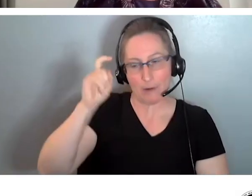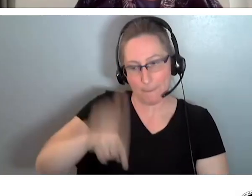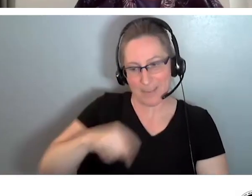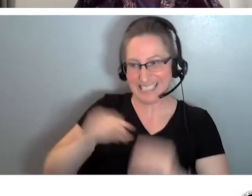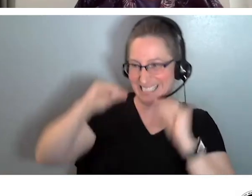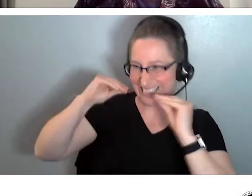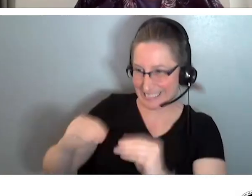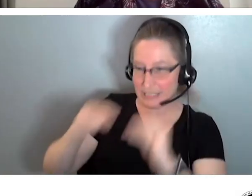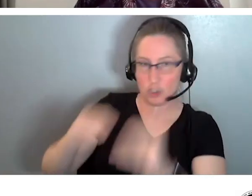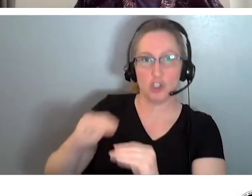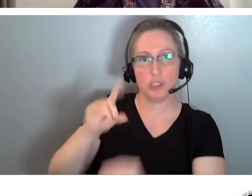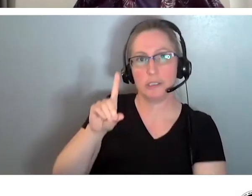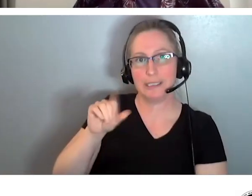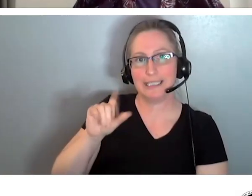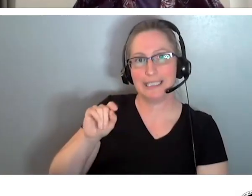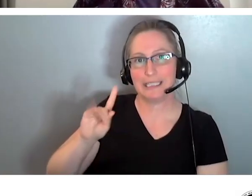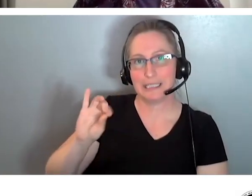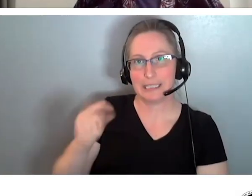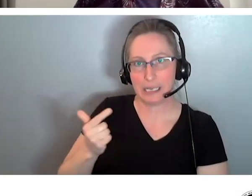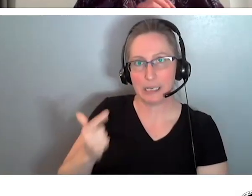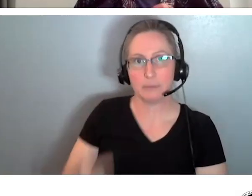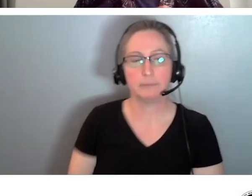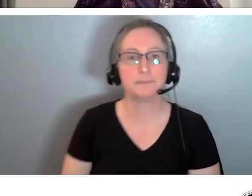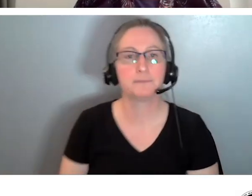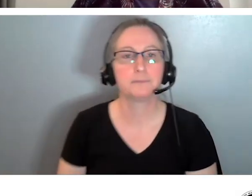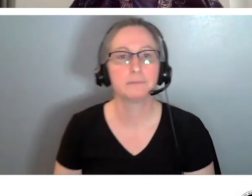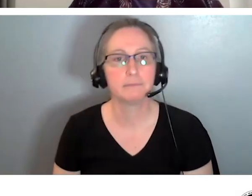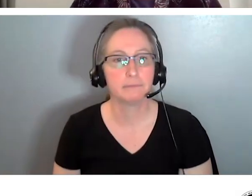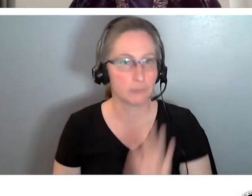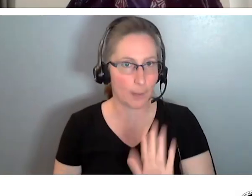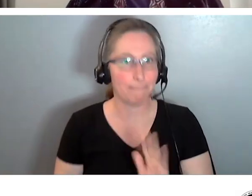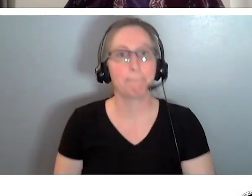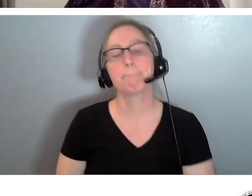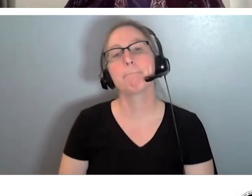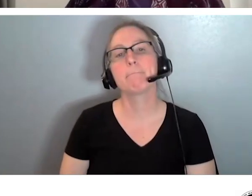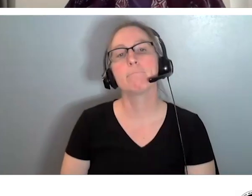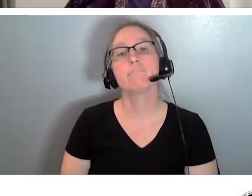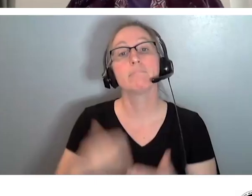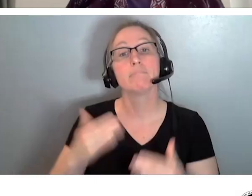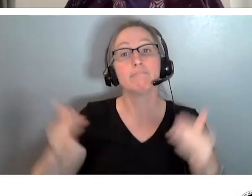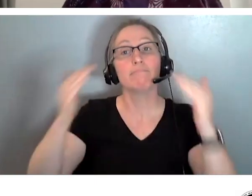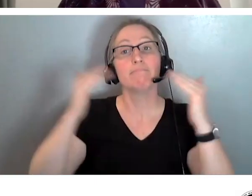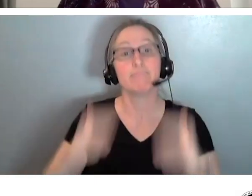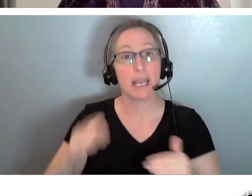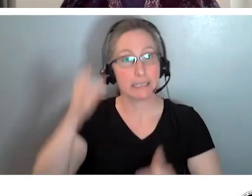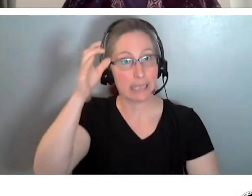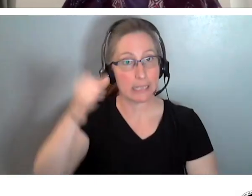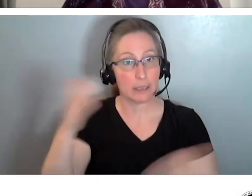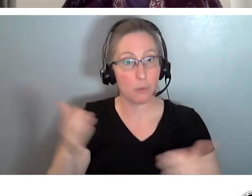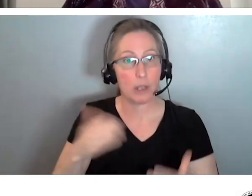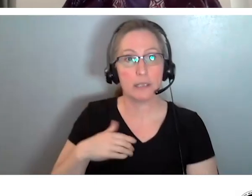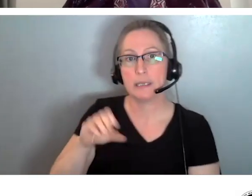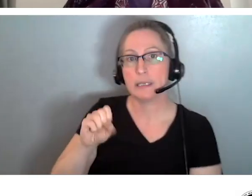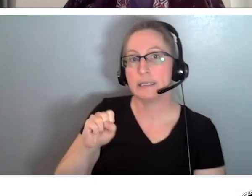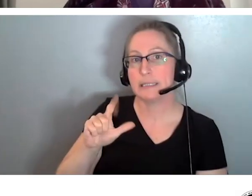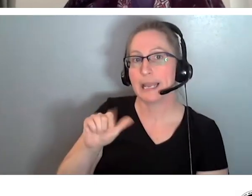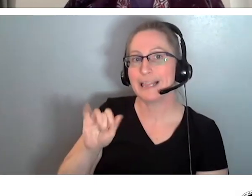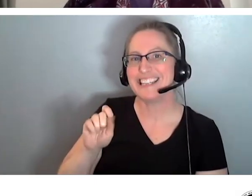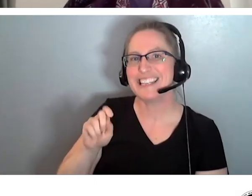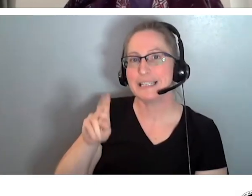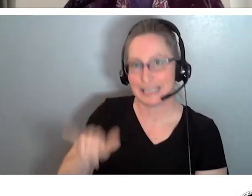teach distancing then. All right. Next concept,